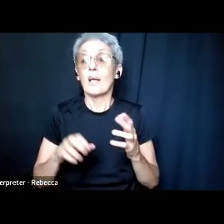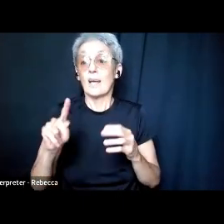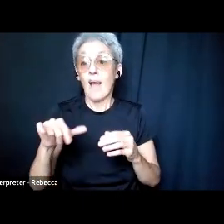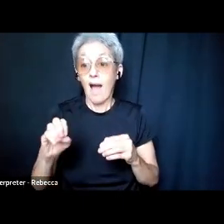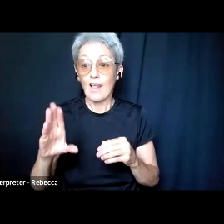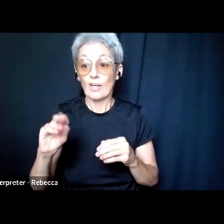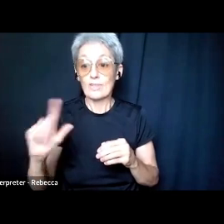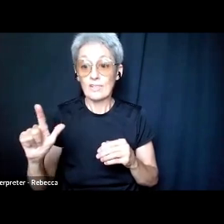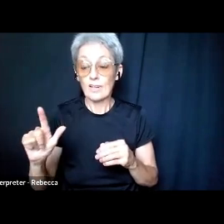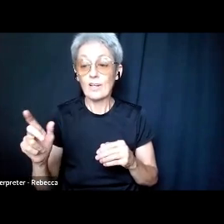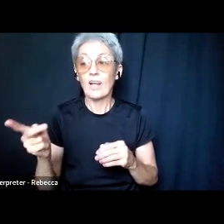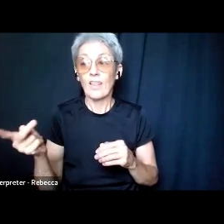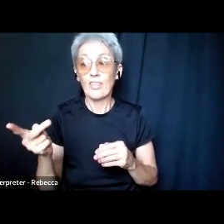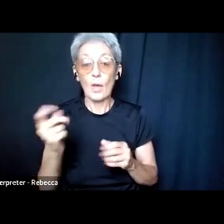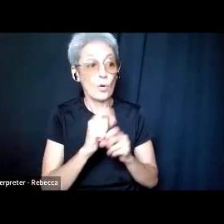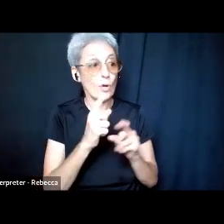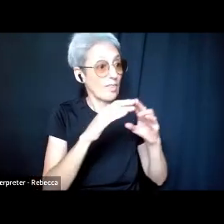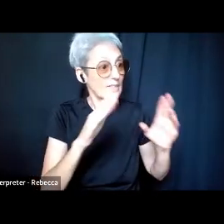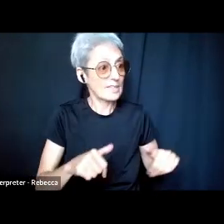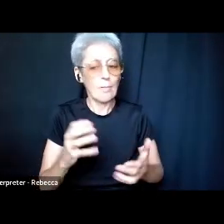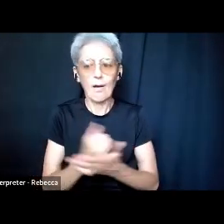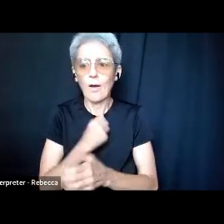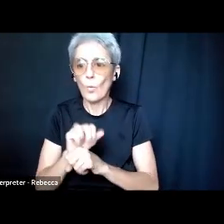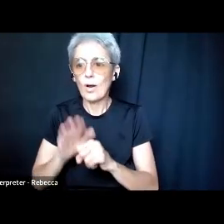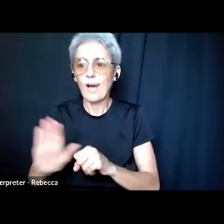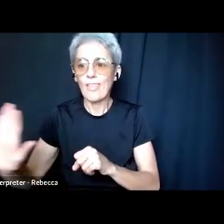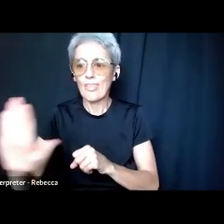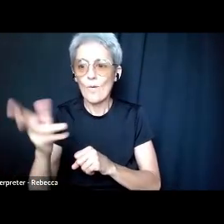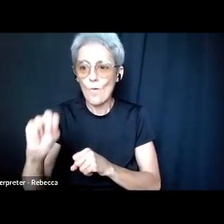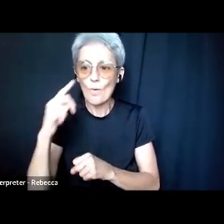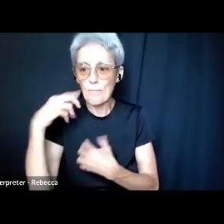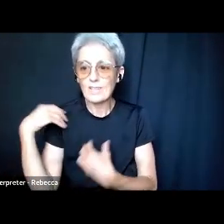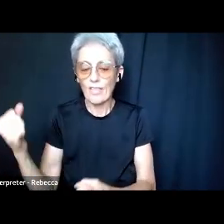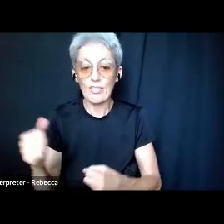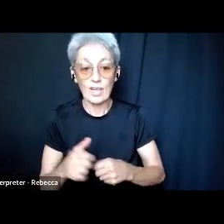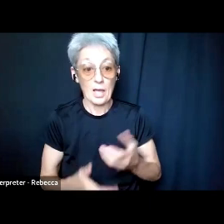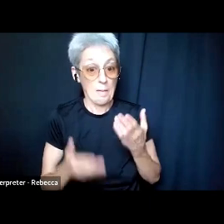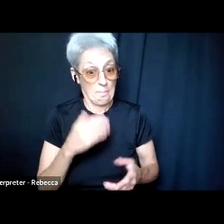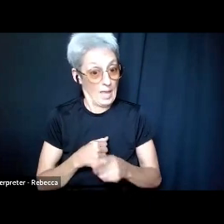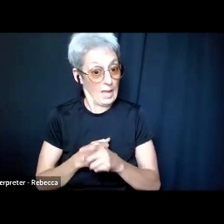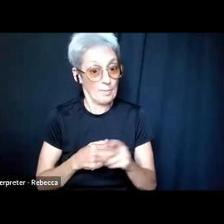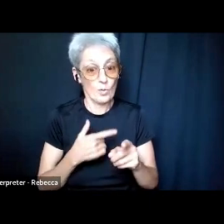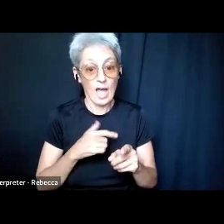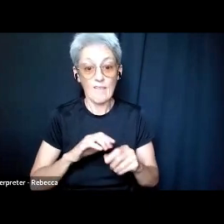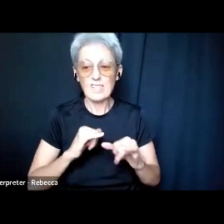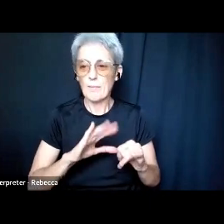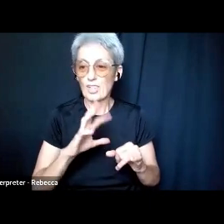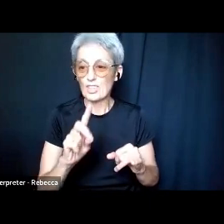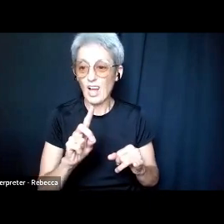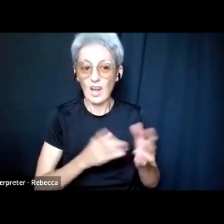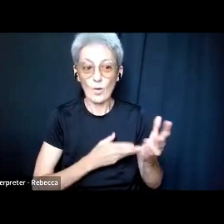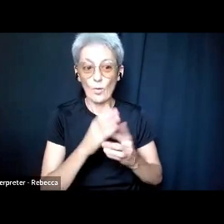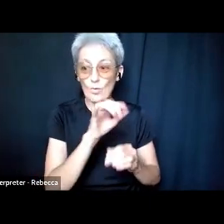work on their own mental health. If you all have had a child go through anything like what they described, you know this is